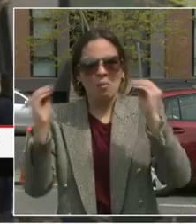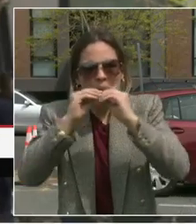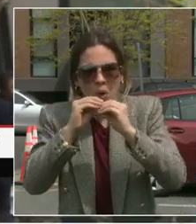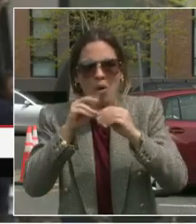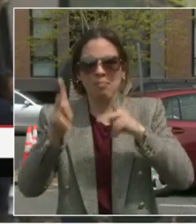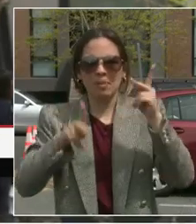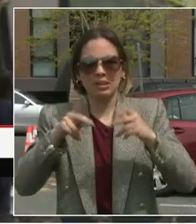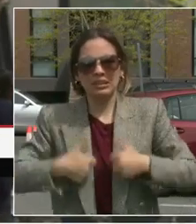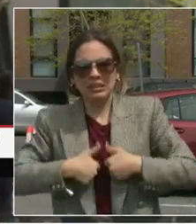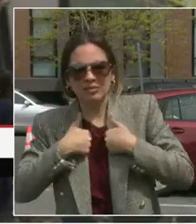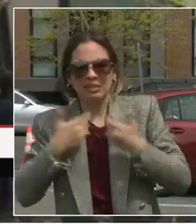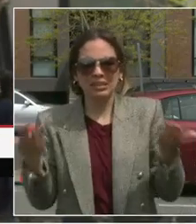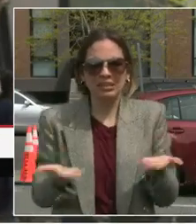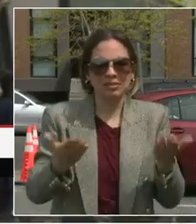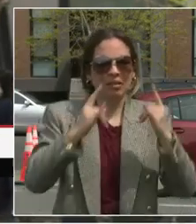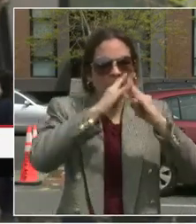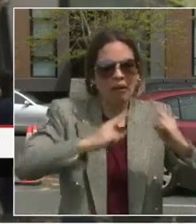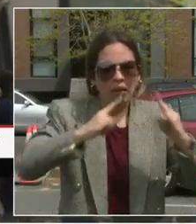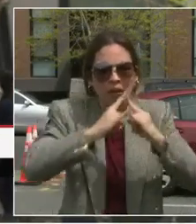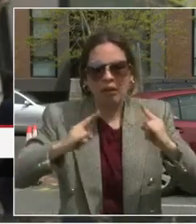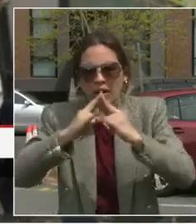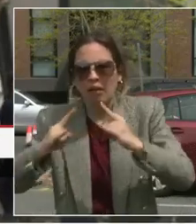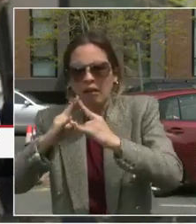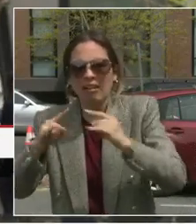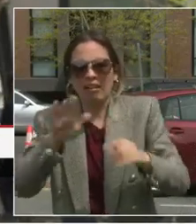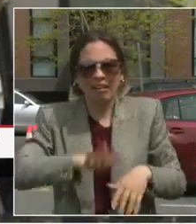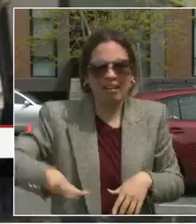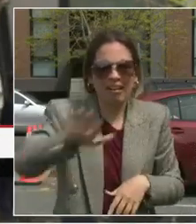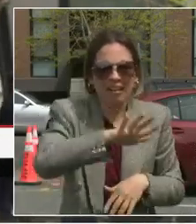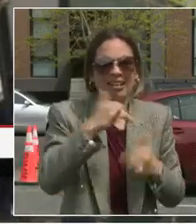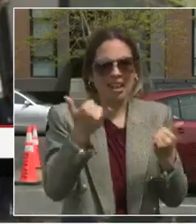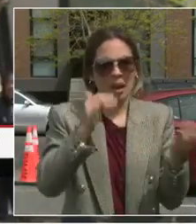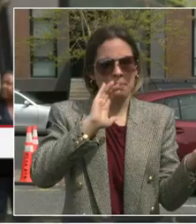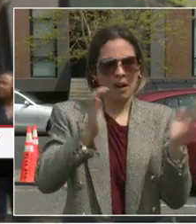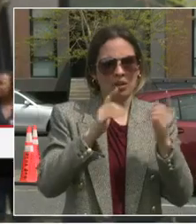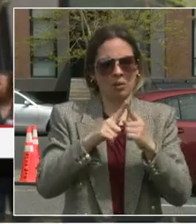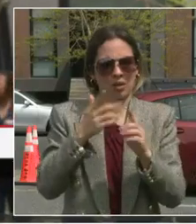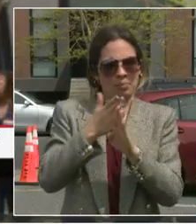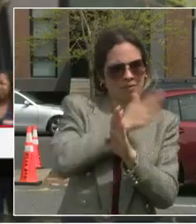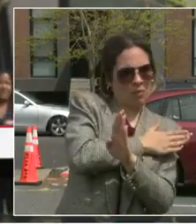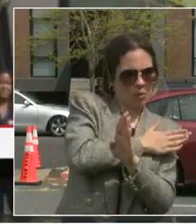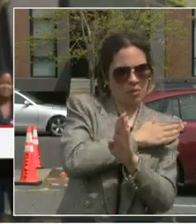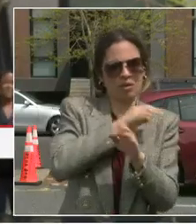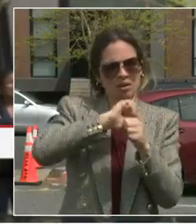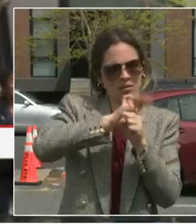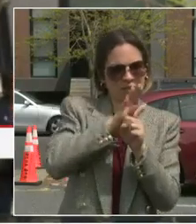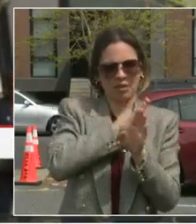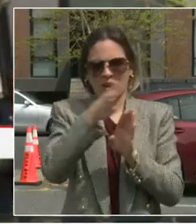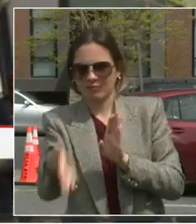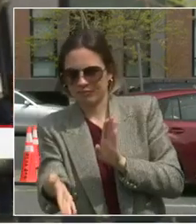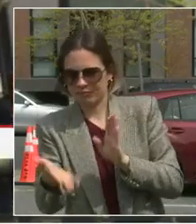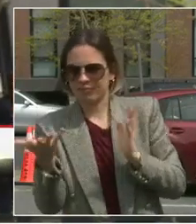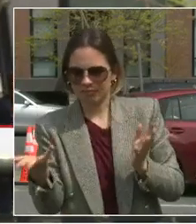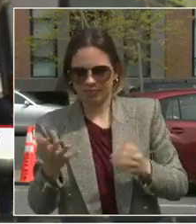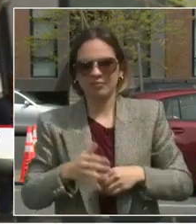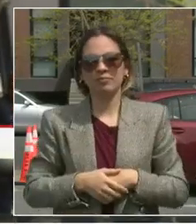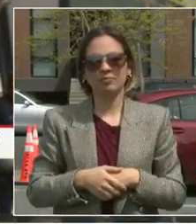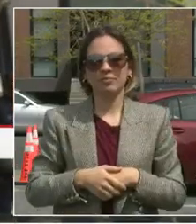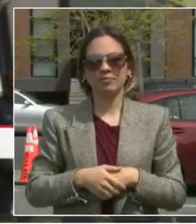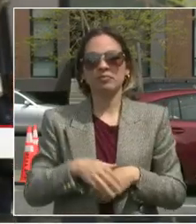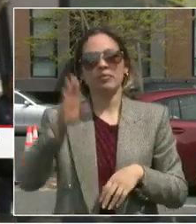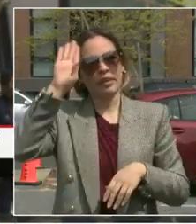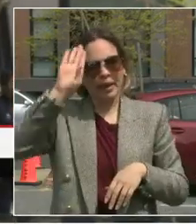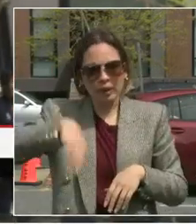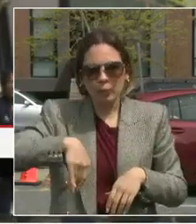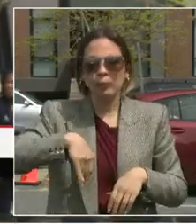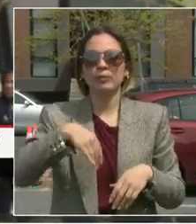in encampments today than before the pandemic. We know that the protocols put in